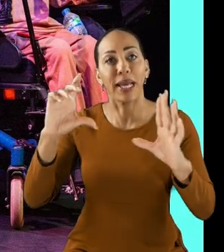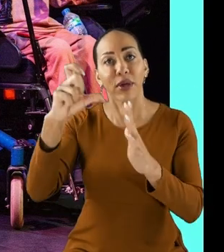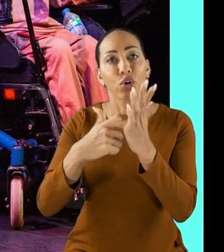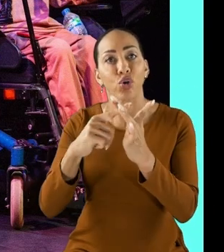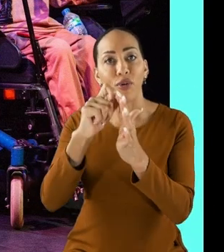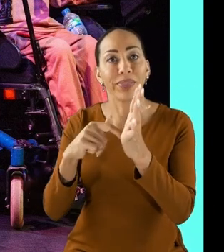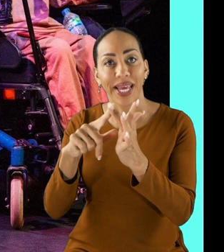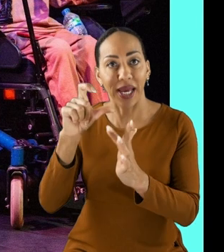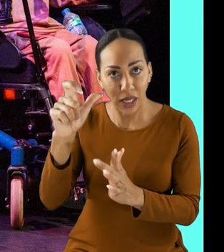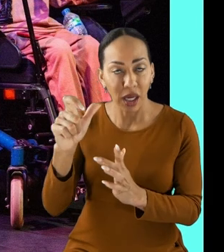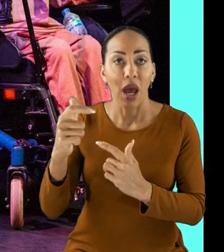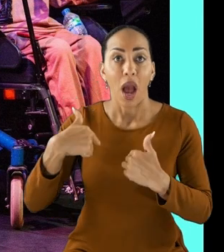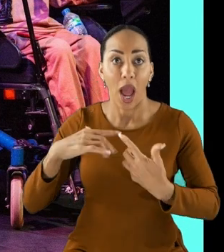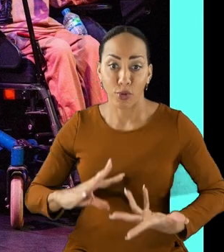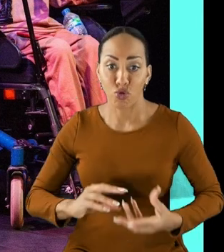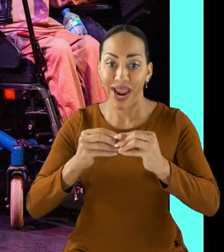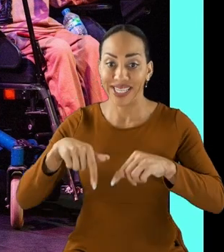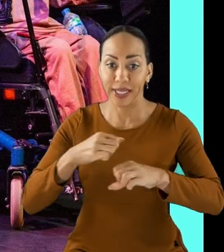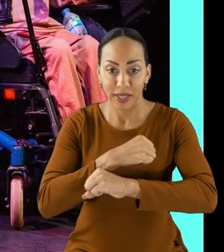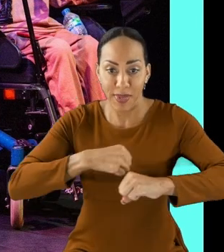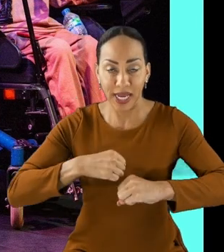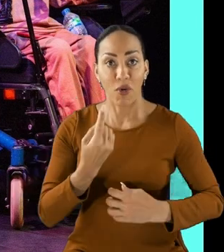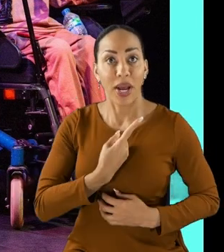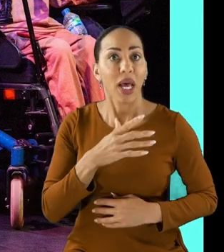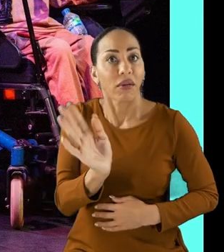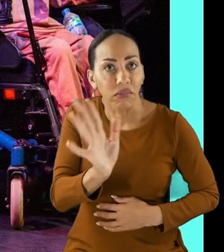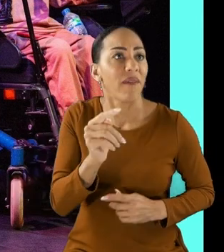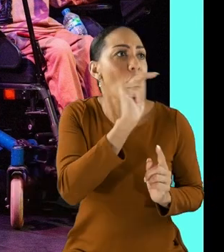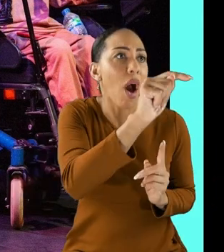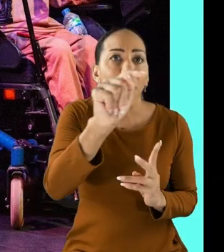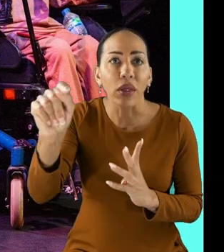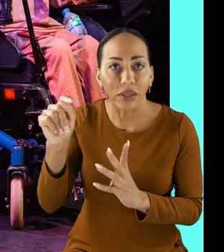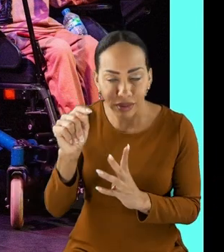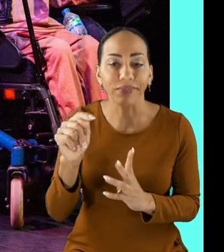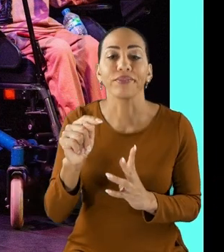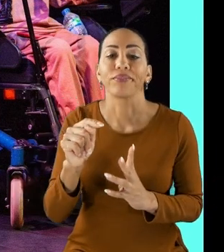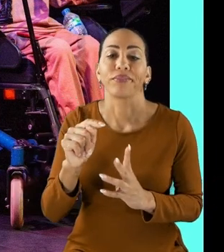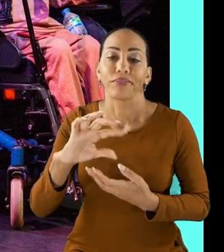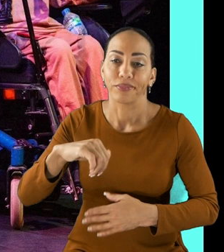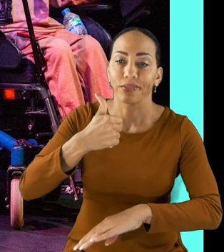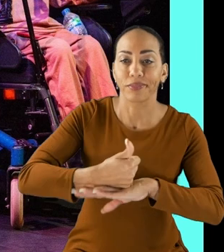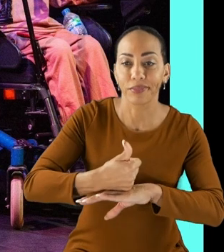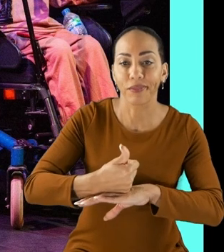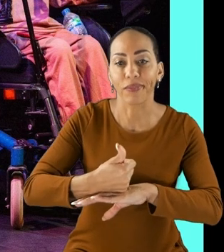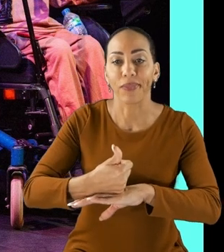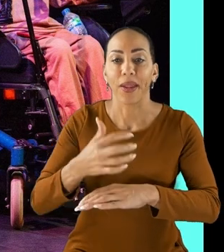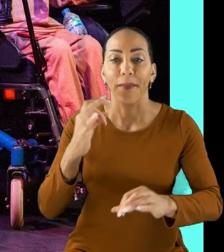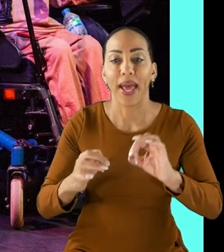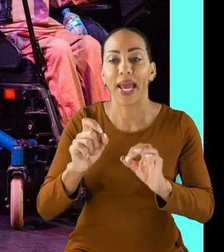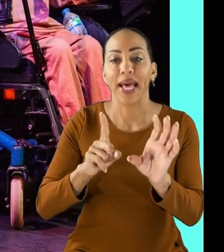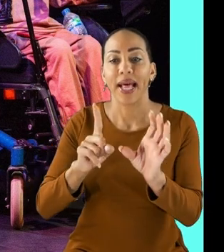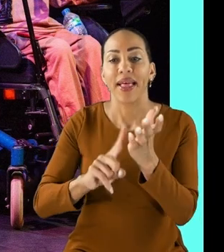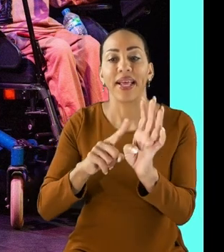spaces, then I should be creating them for other people. So we put on the play first at the Lyric